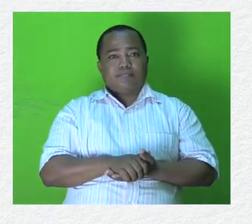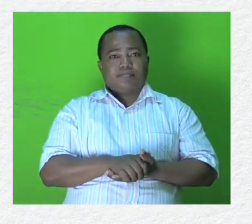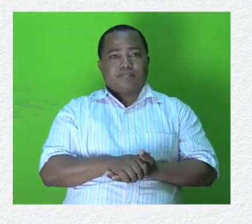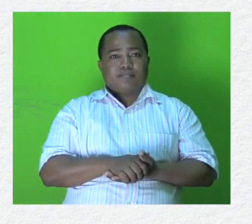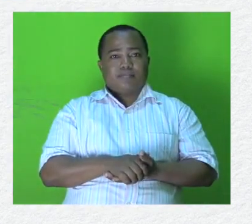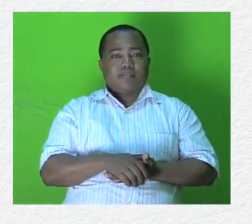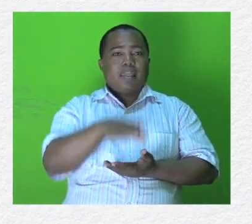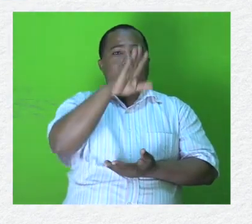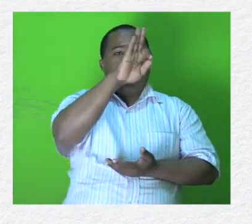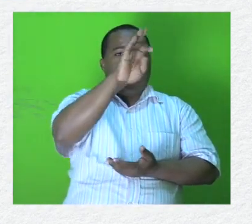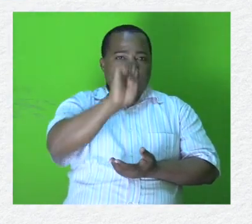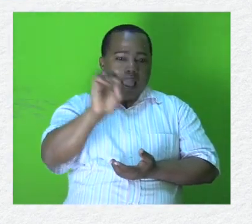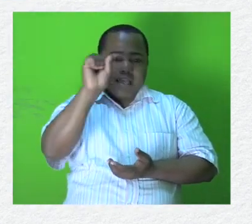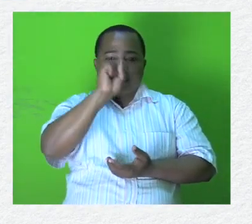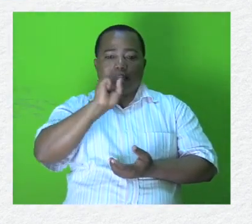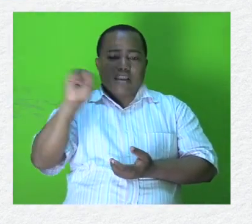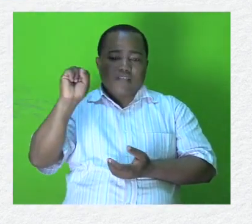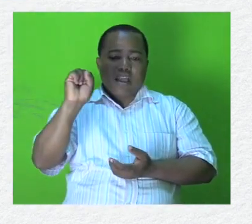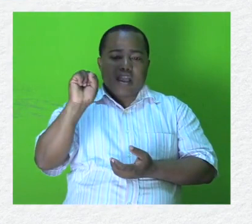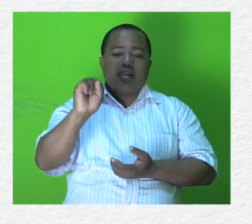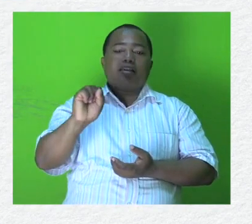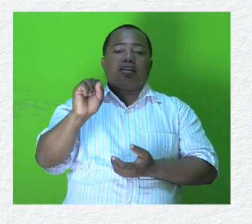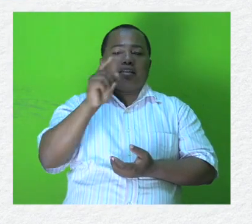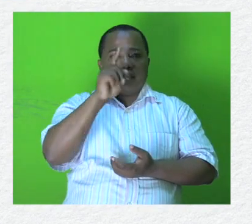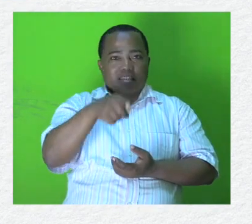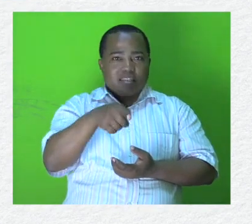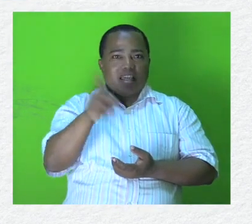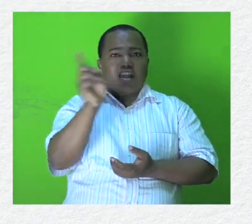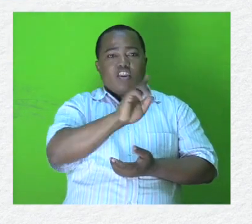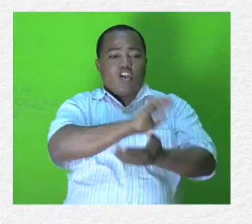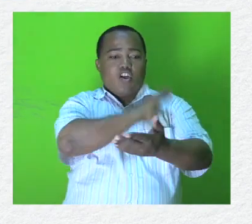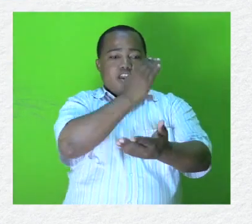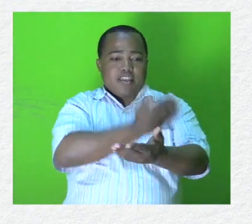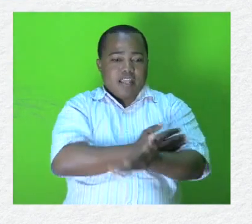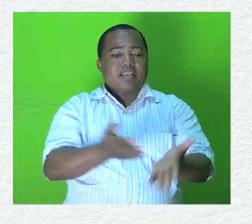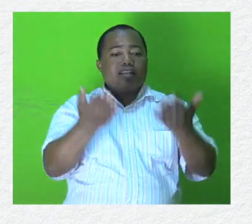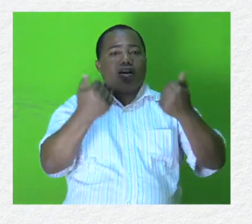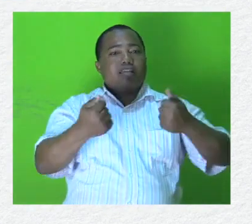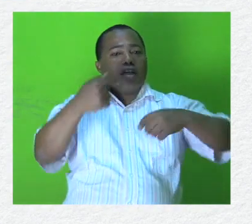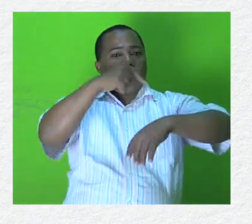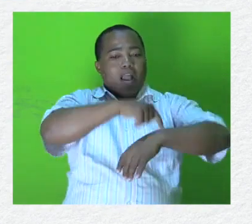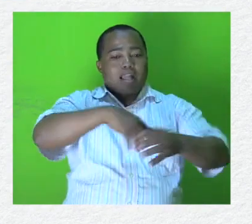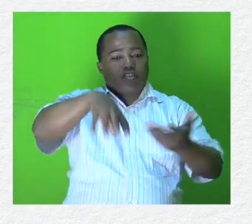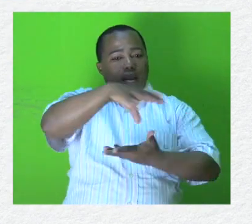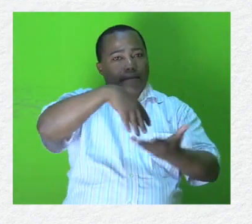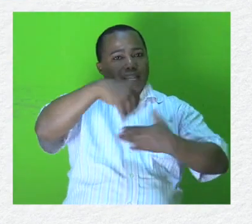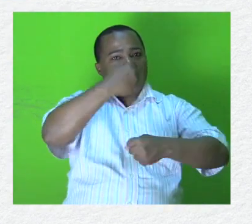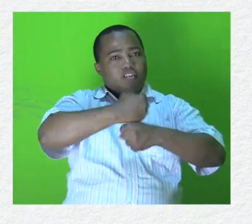Iron sulfide, where no energy was involved, when the mixture